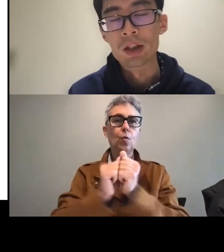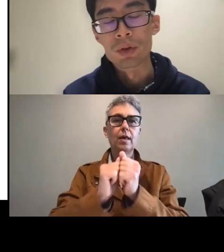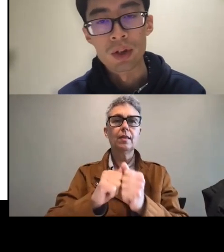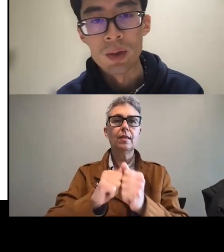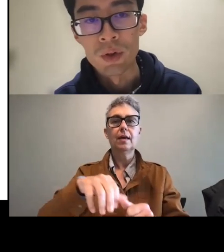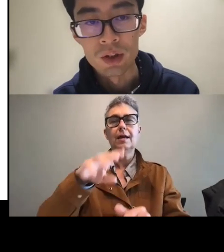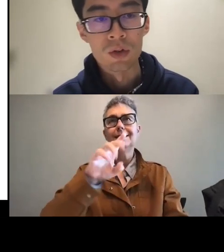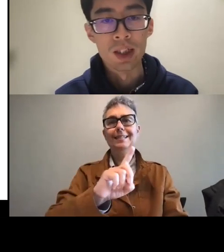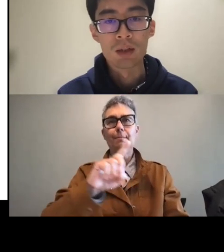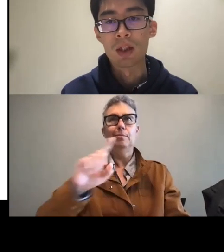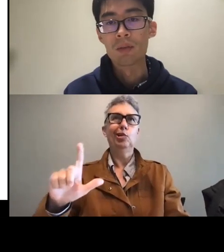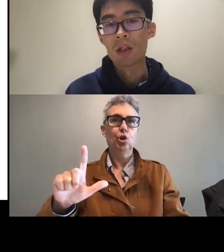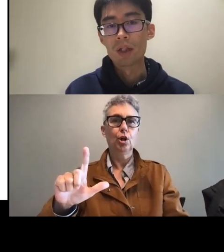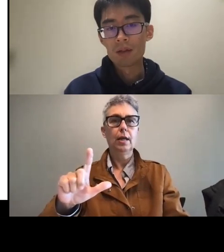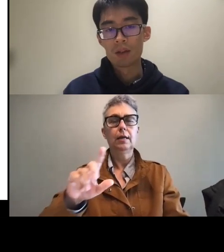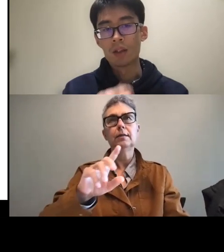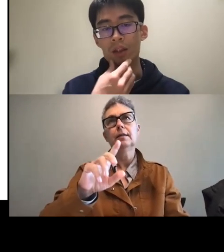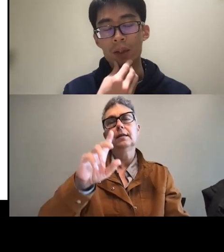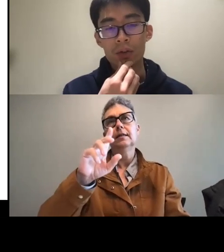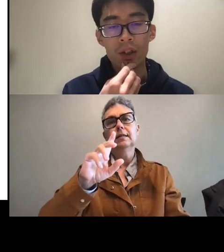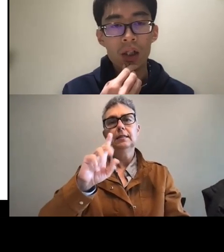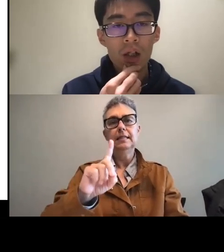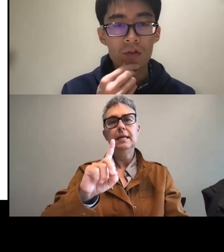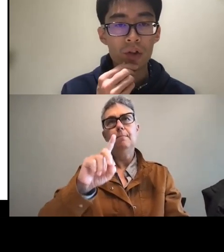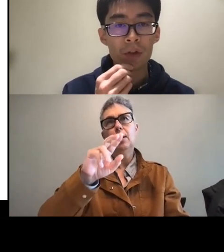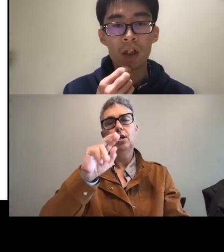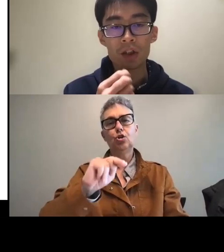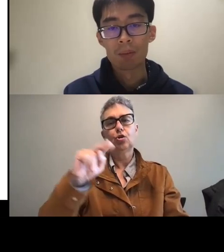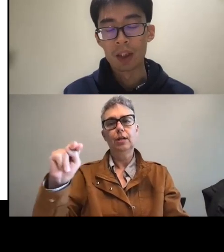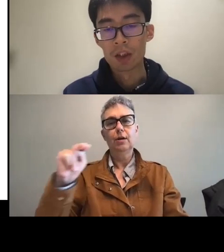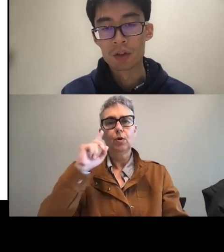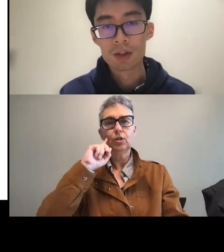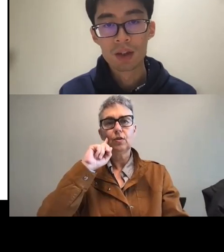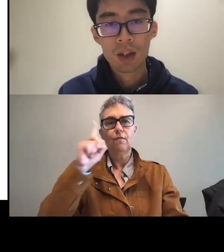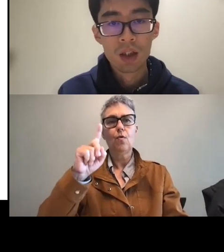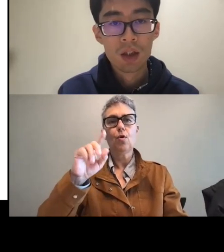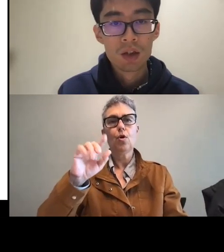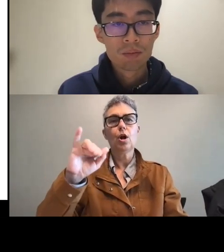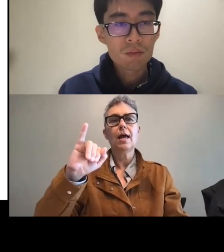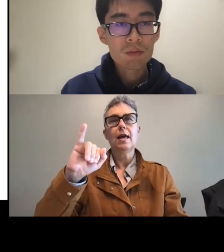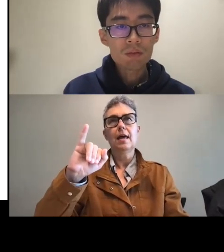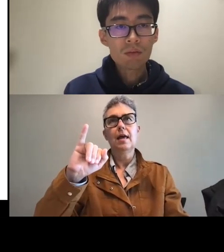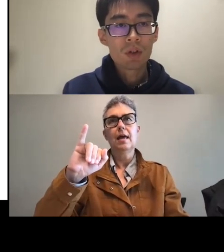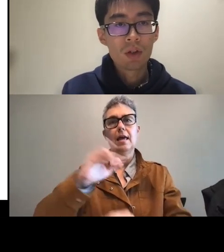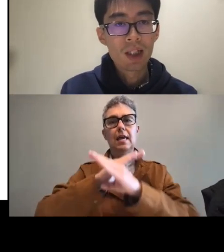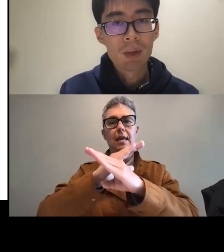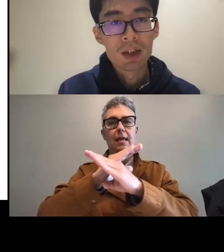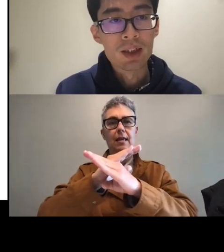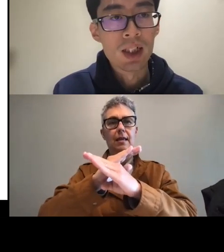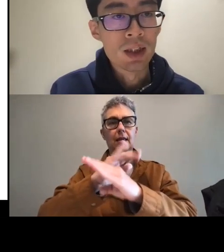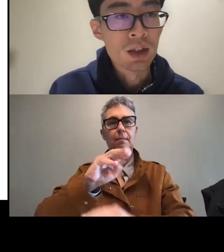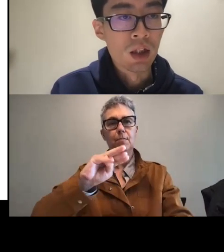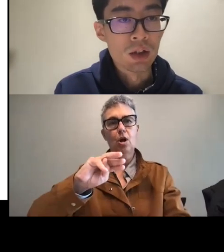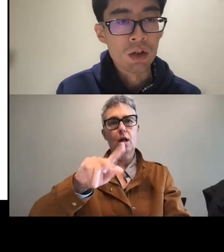learning, deep neural networks for antibody modeling, especially for immunology applications. So